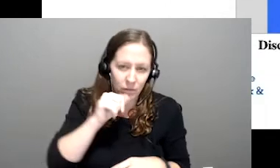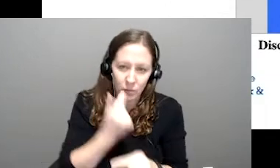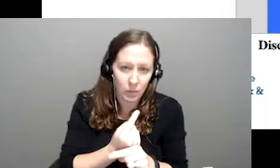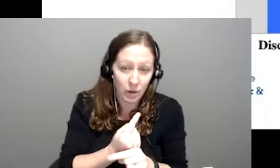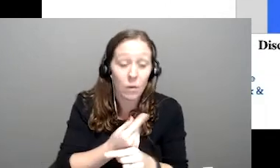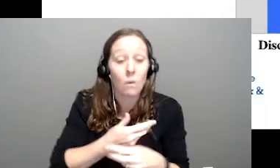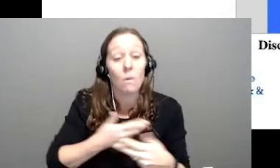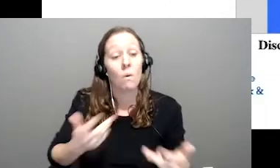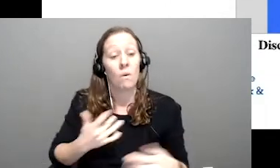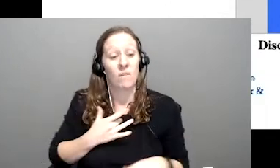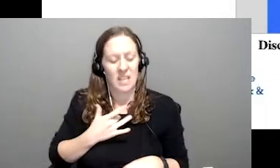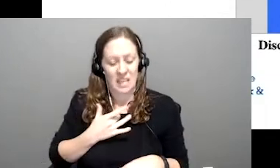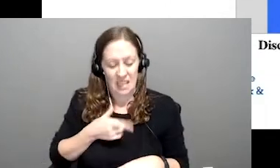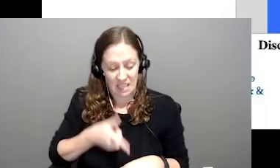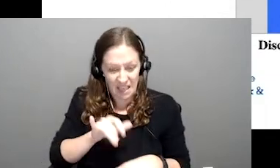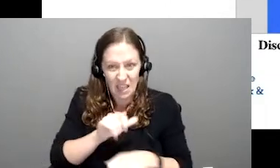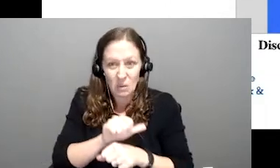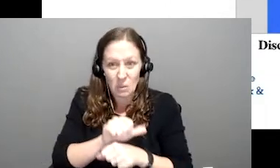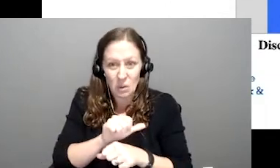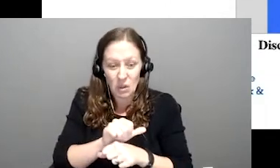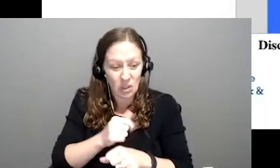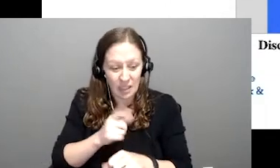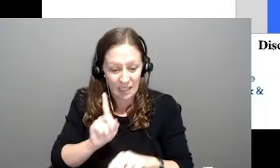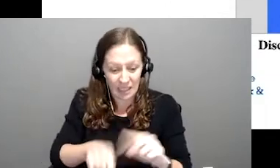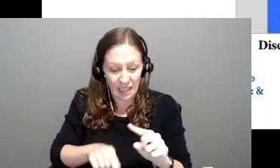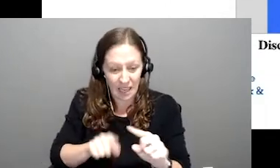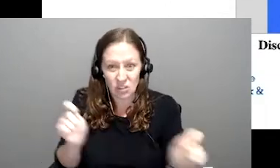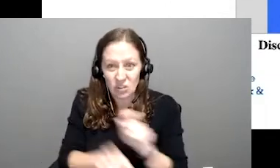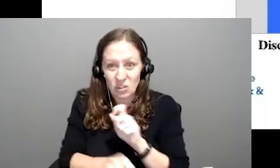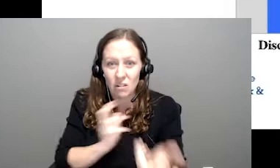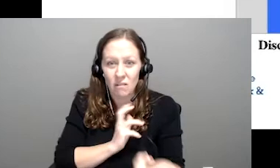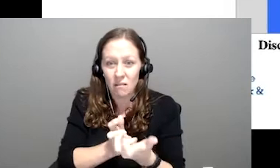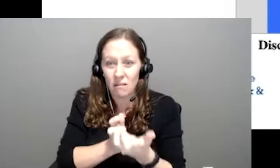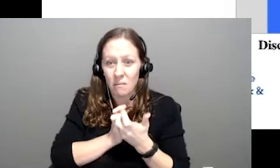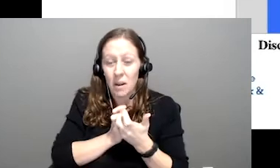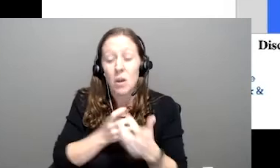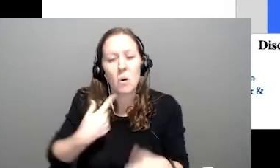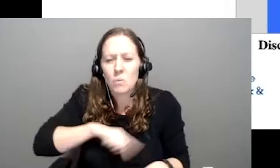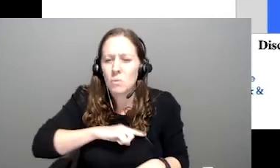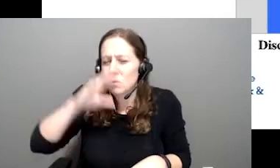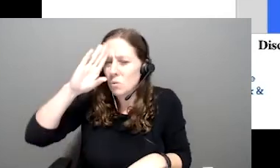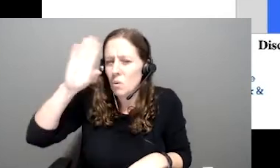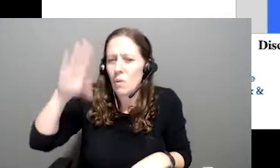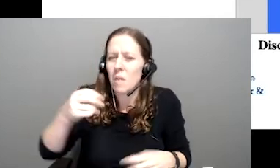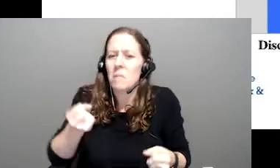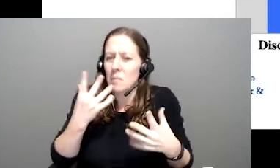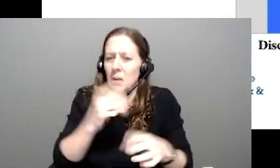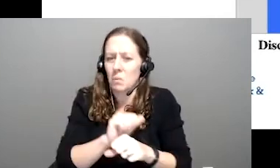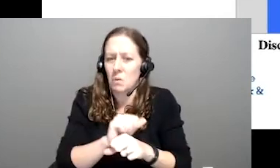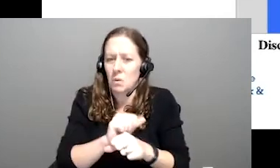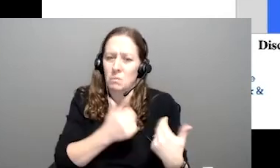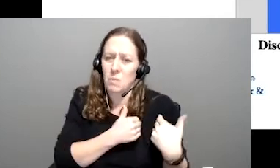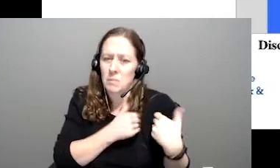work tasks can't be accommodated, which again, we know that a lot of work tasks with creativity can be adapted, and attitudinal